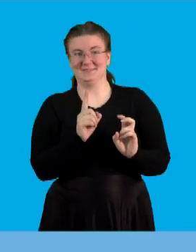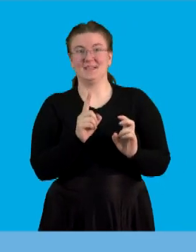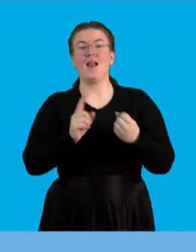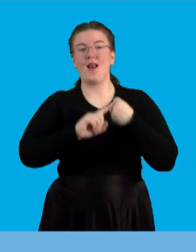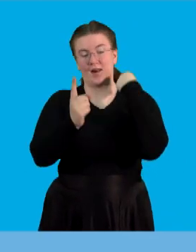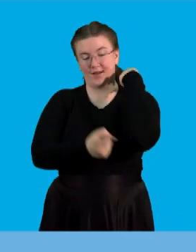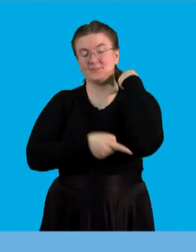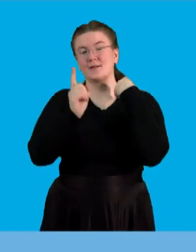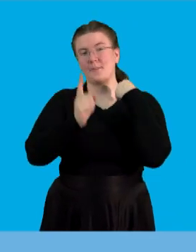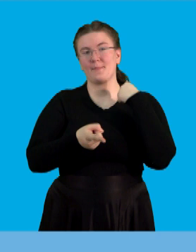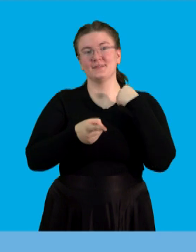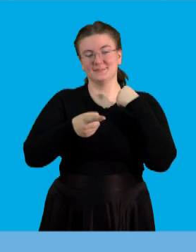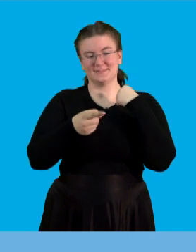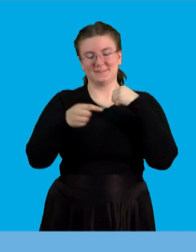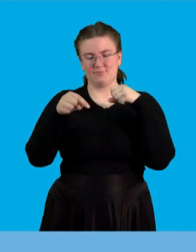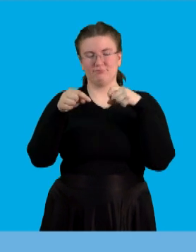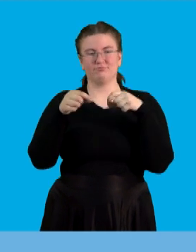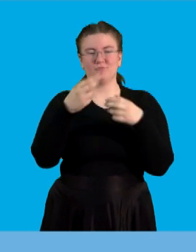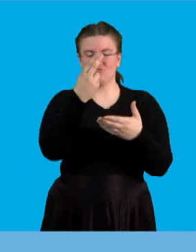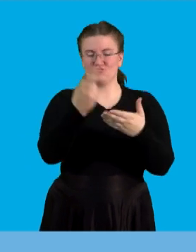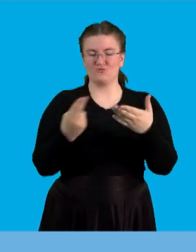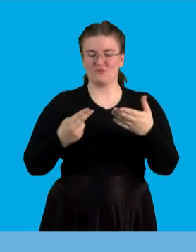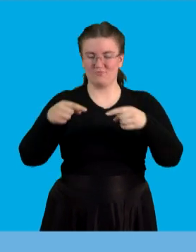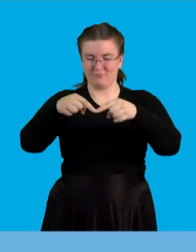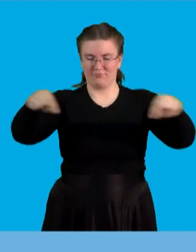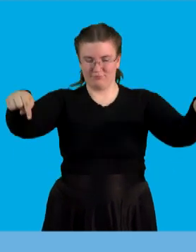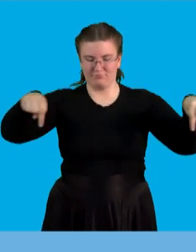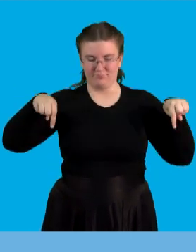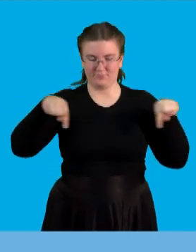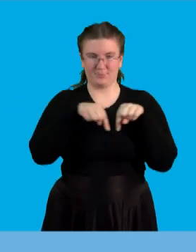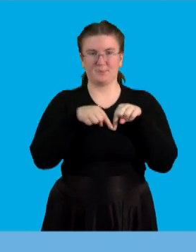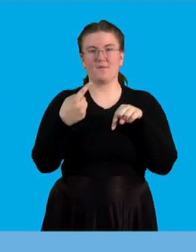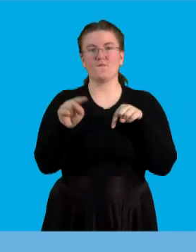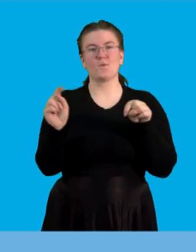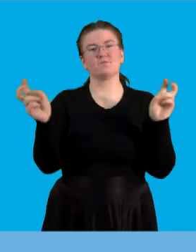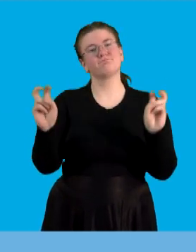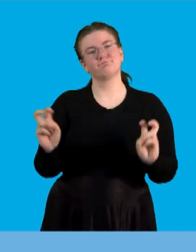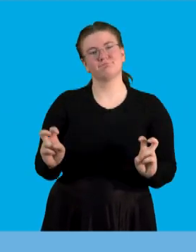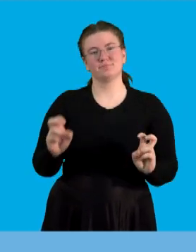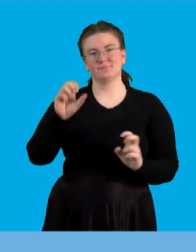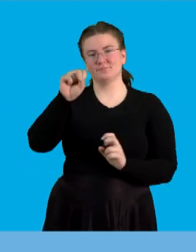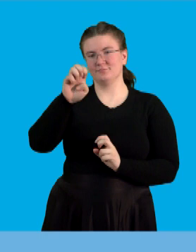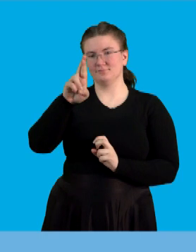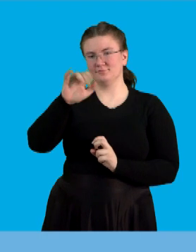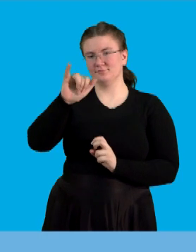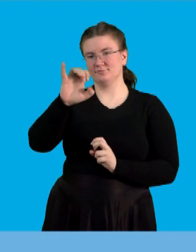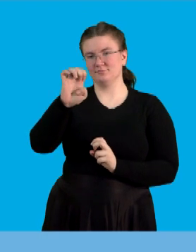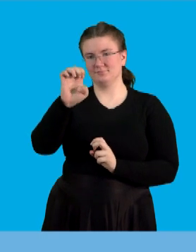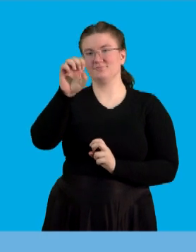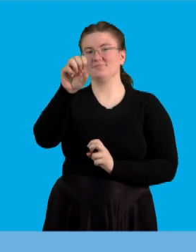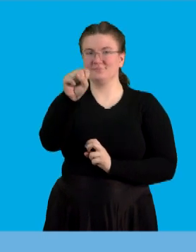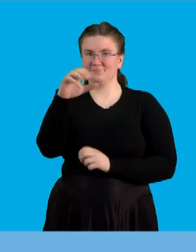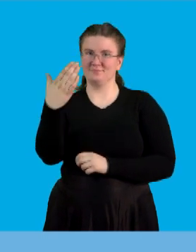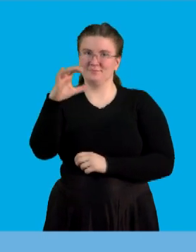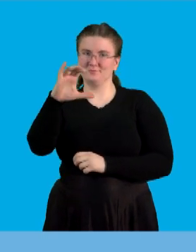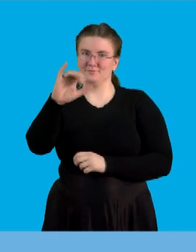want you to be able to draw a circuit diagram that is now having to do with a series circuit. So draw a circuit diagrams of